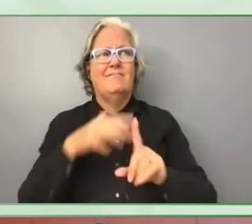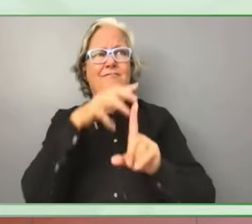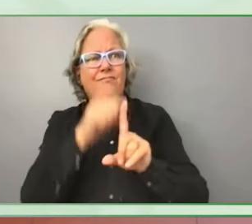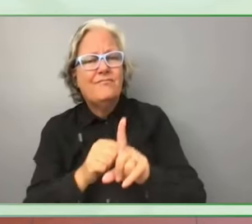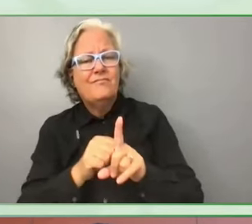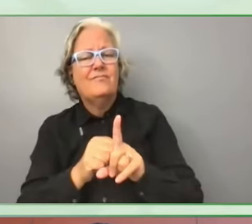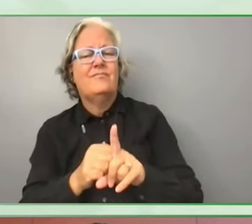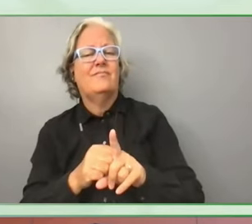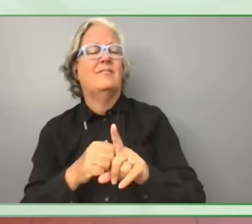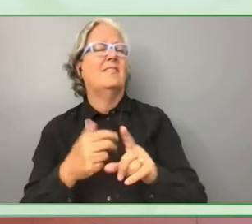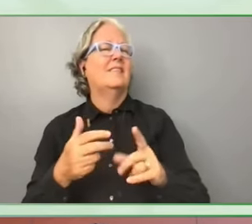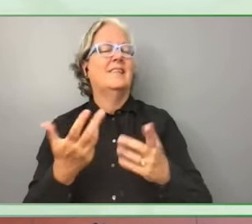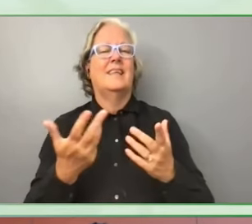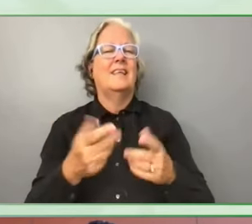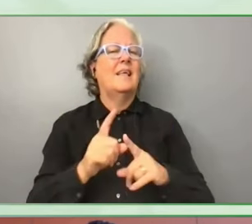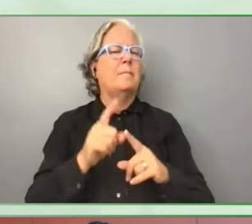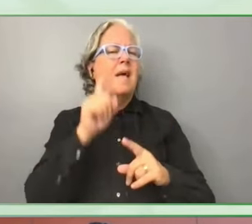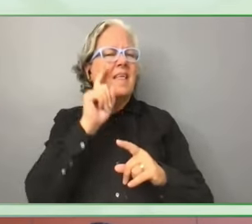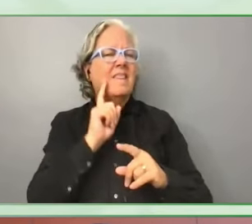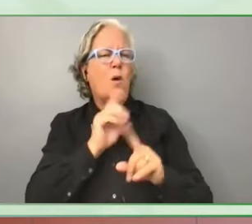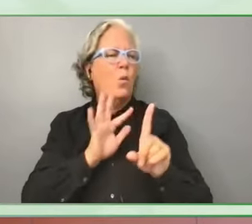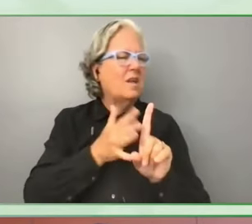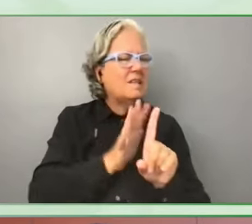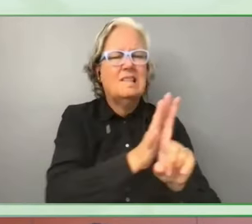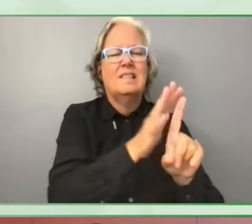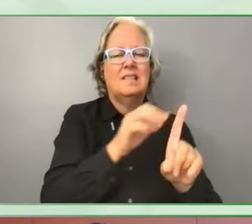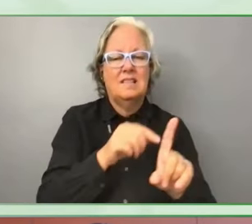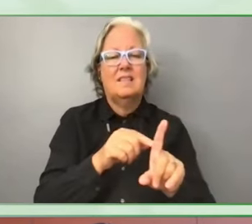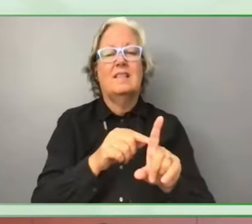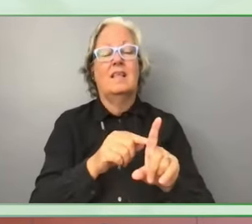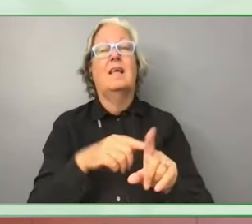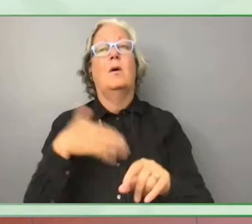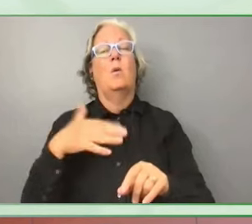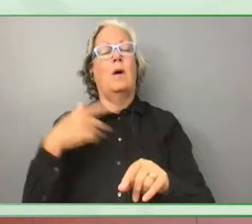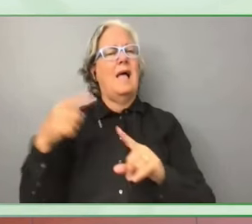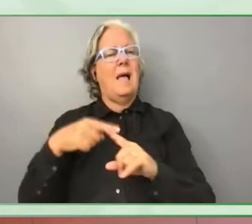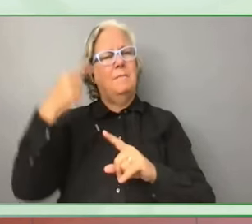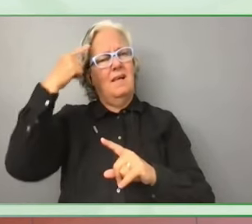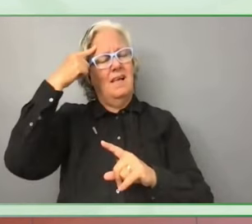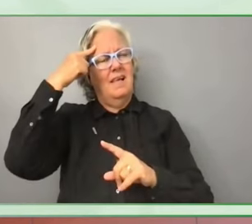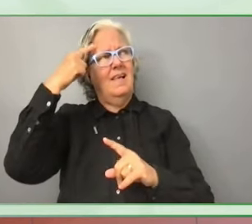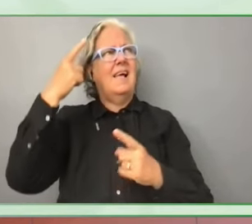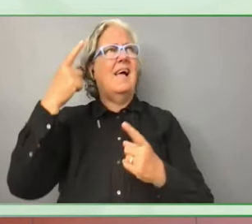sexual harassment is killing them mentally and